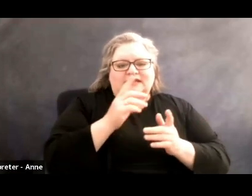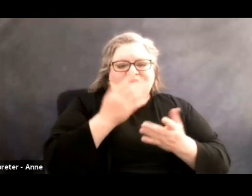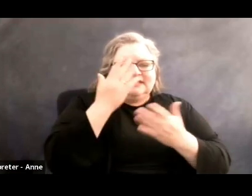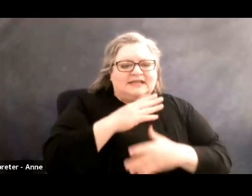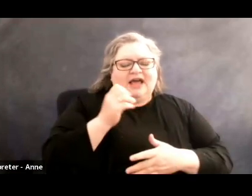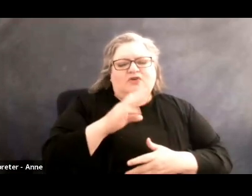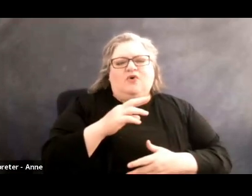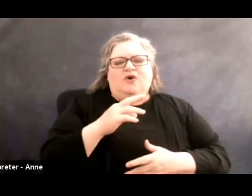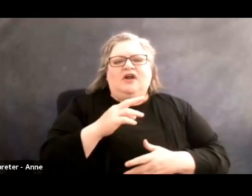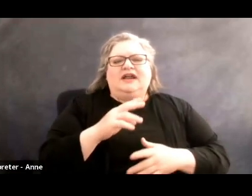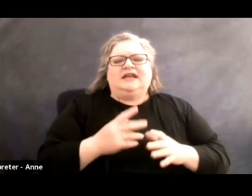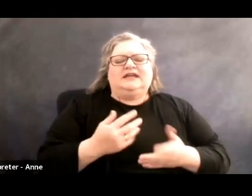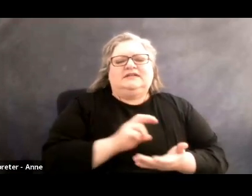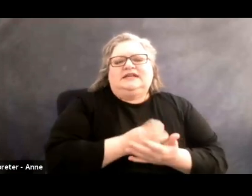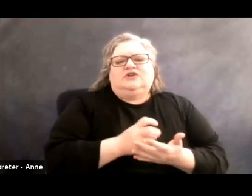irritable mood.